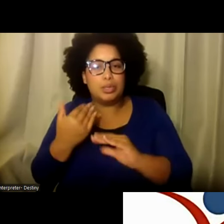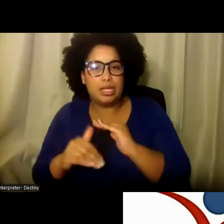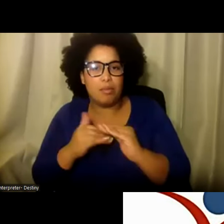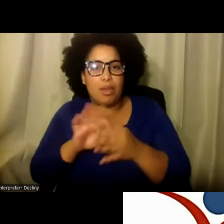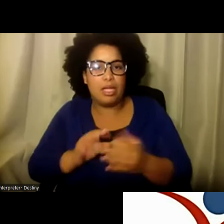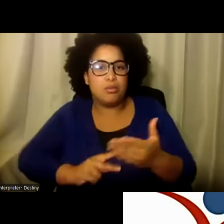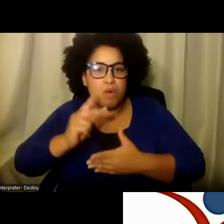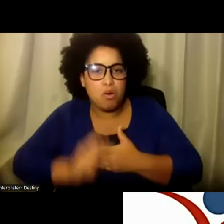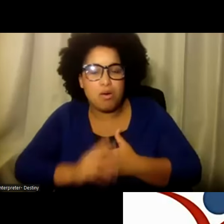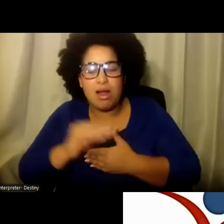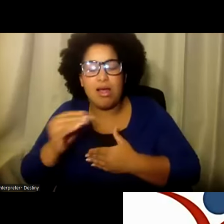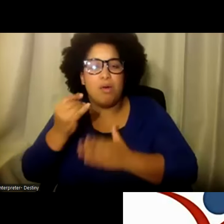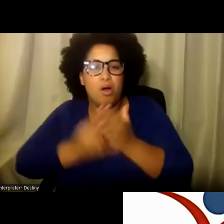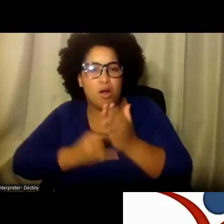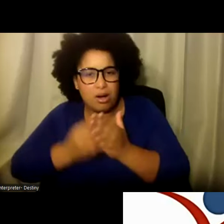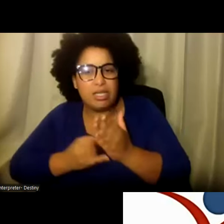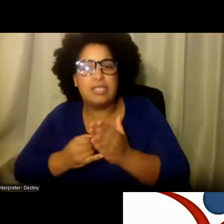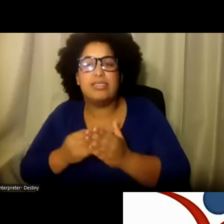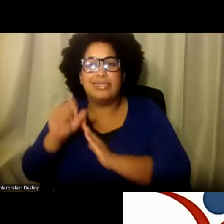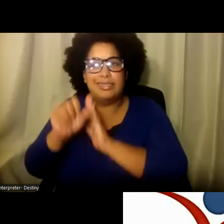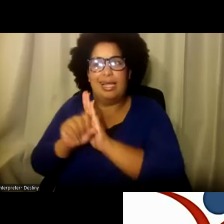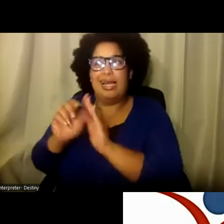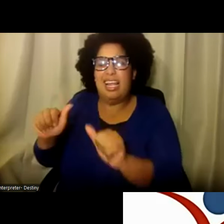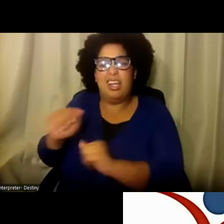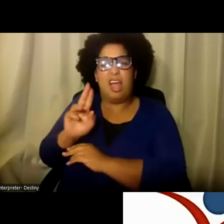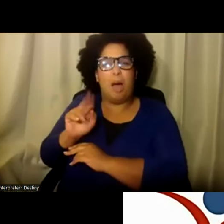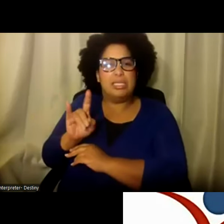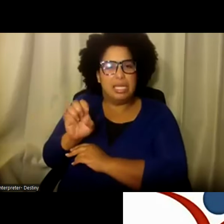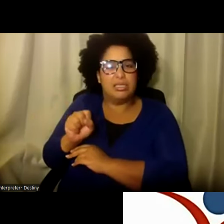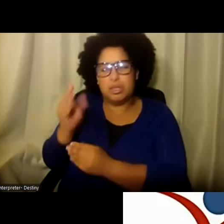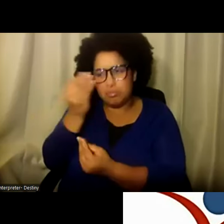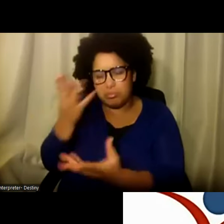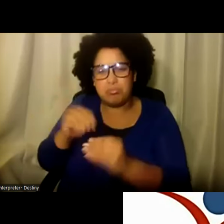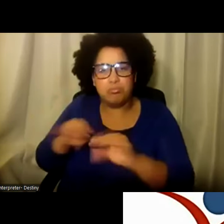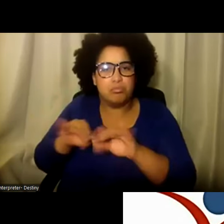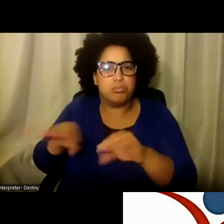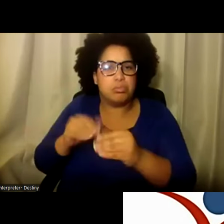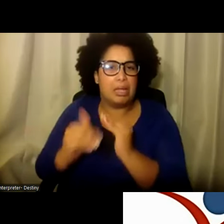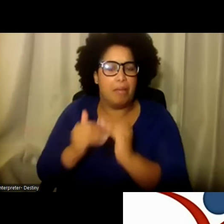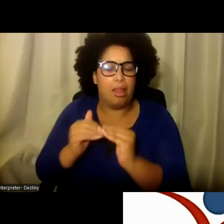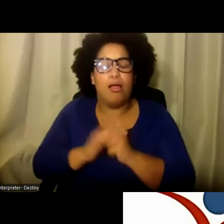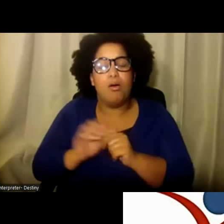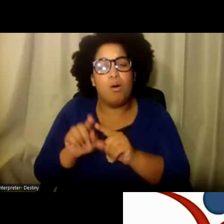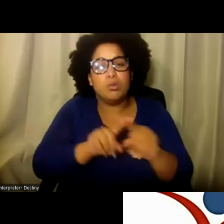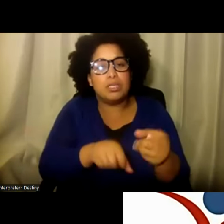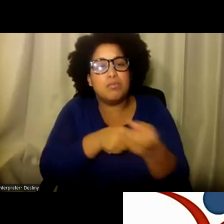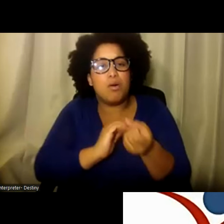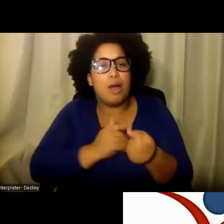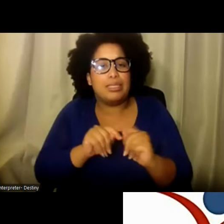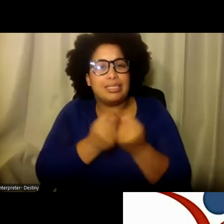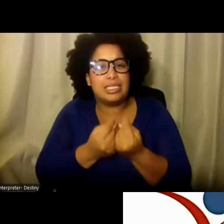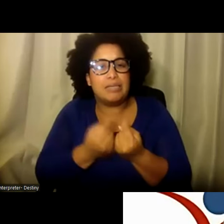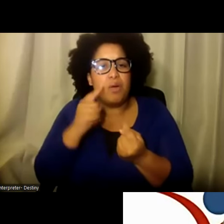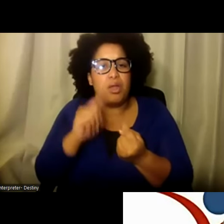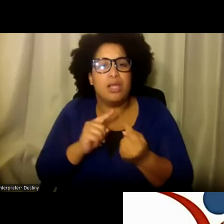and also the artists. And our Alchemia really supports our team to be fulfilled in their